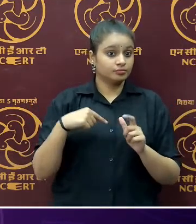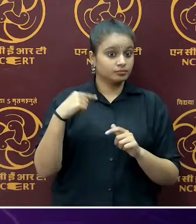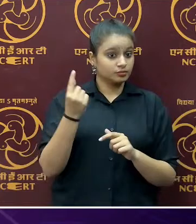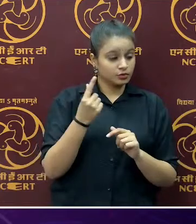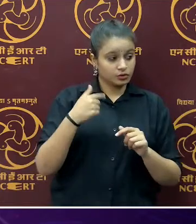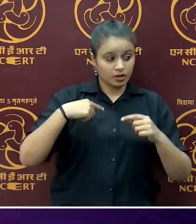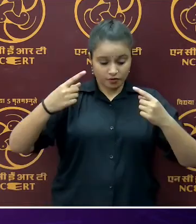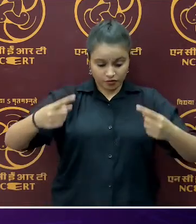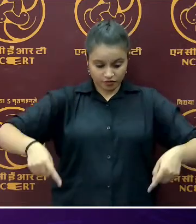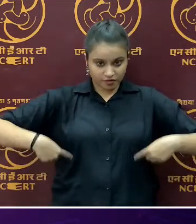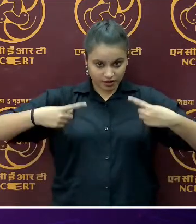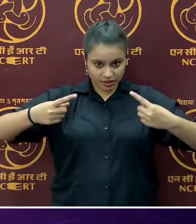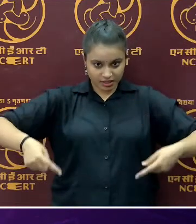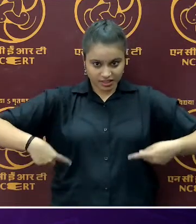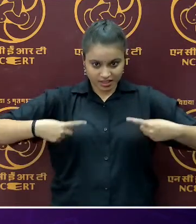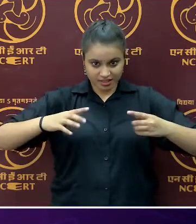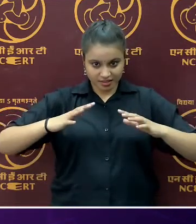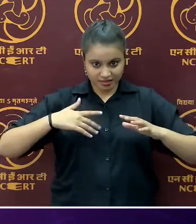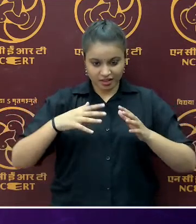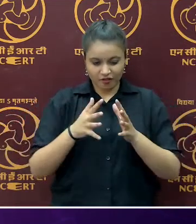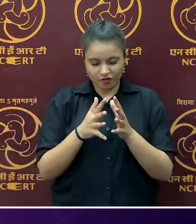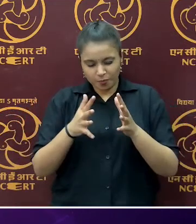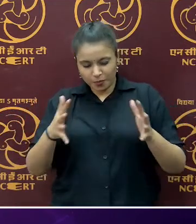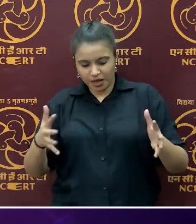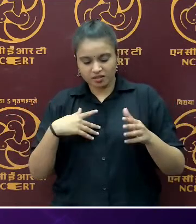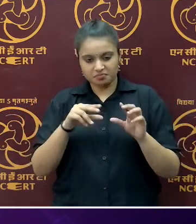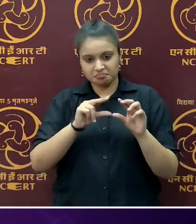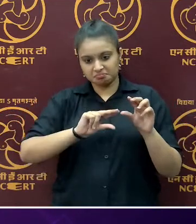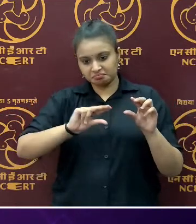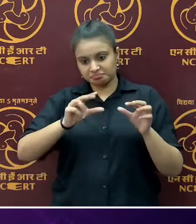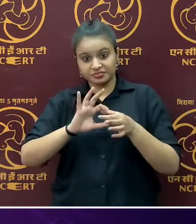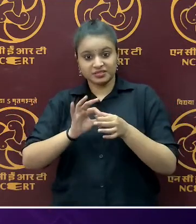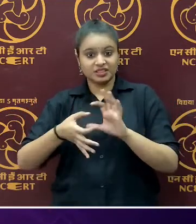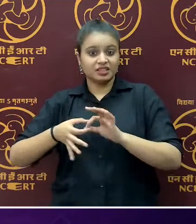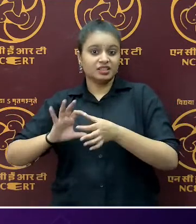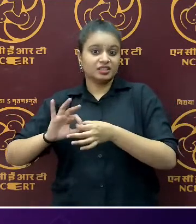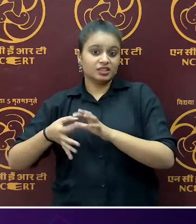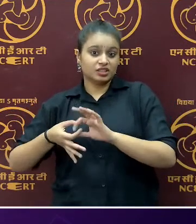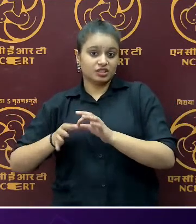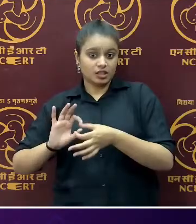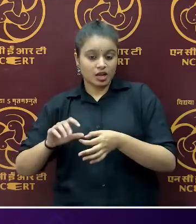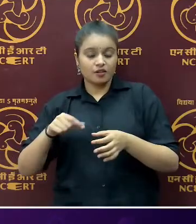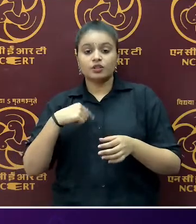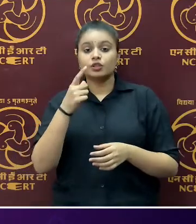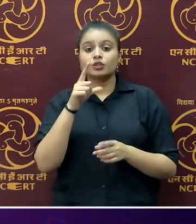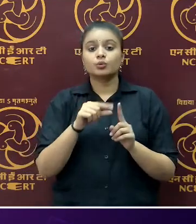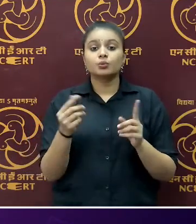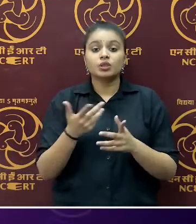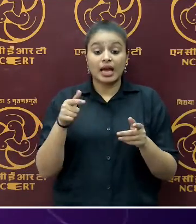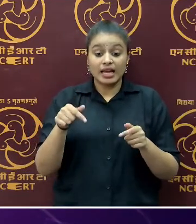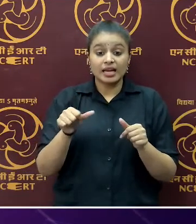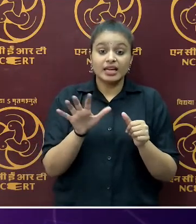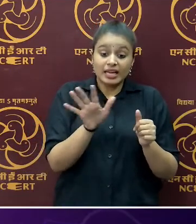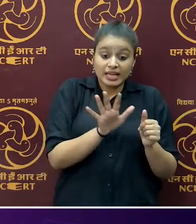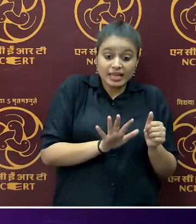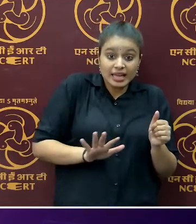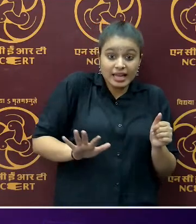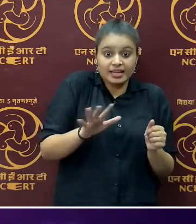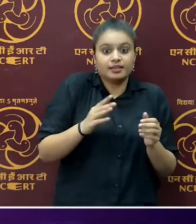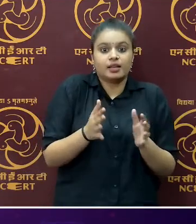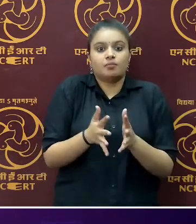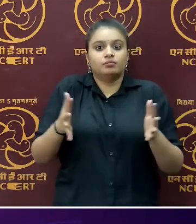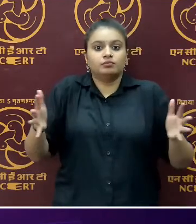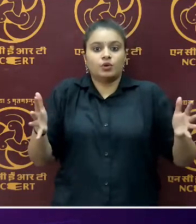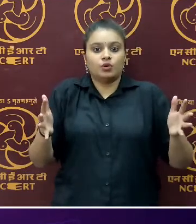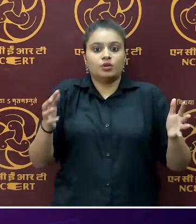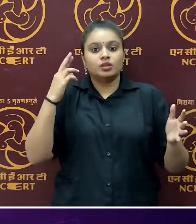wheels, it has A chain, Yes. wide chain. Yes, it goes on. What exactly it is doing? It is increasing The the area. surface area, Yeah.